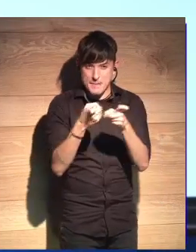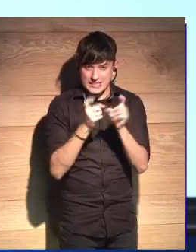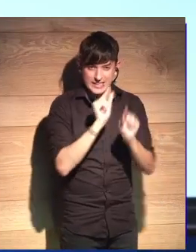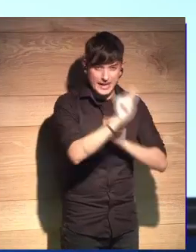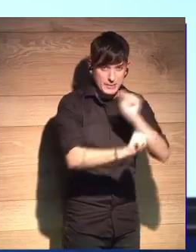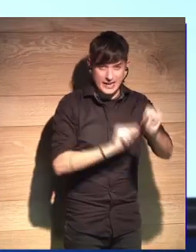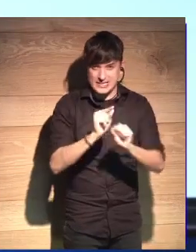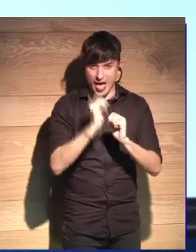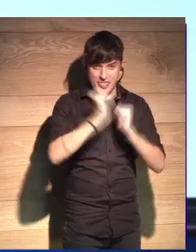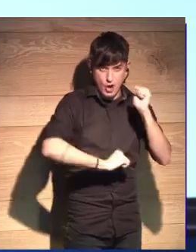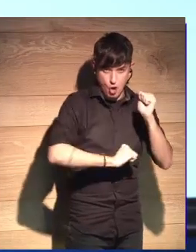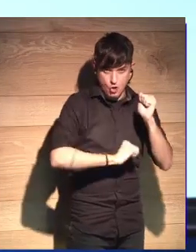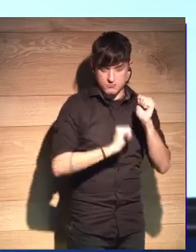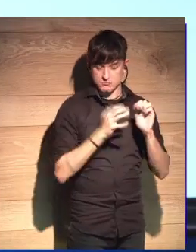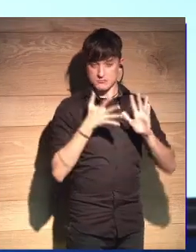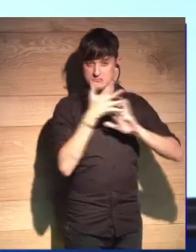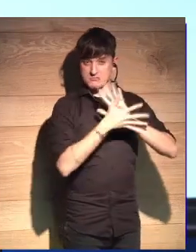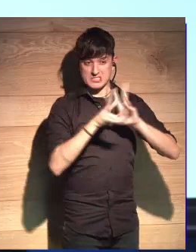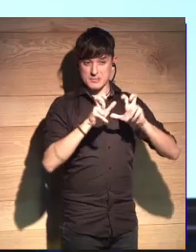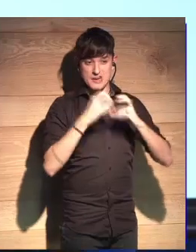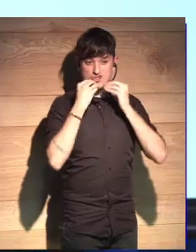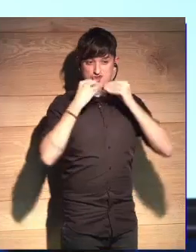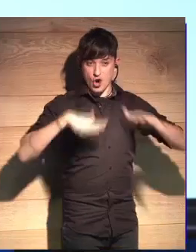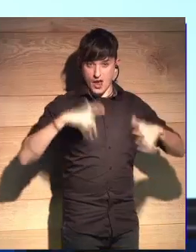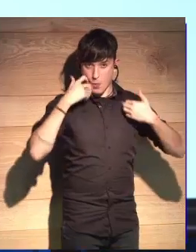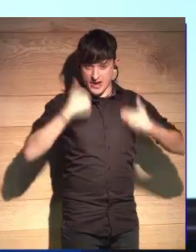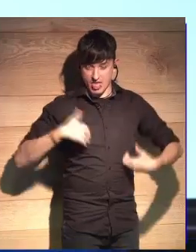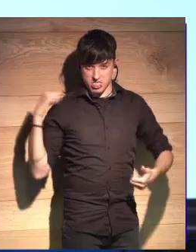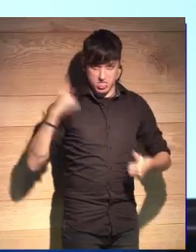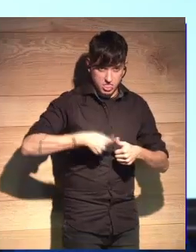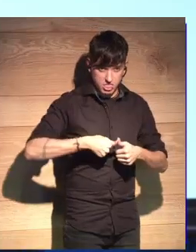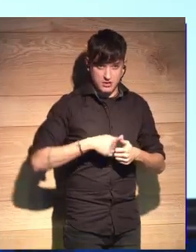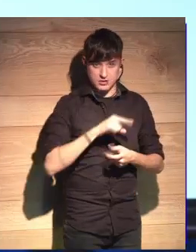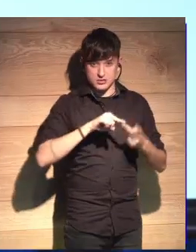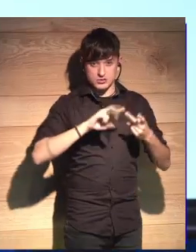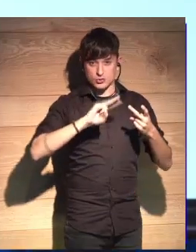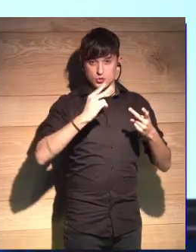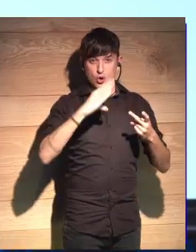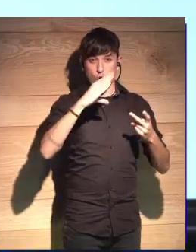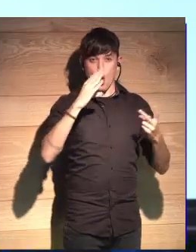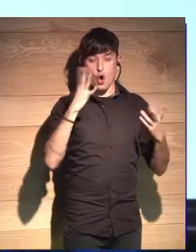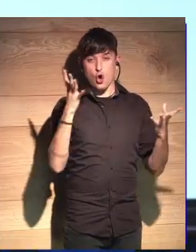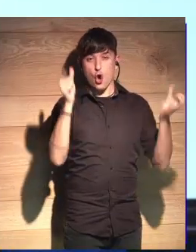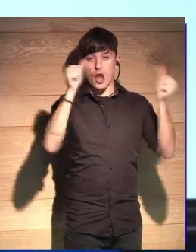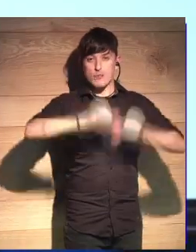Germs and Steel, and it dealt with the history of humankind. The second, Collapse,